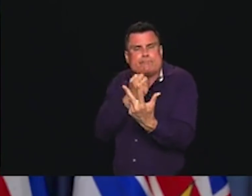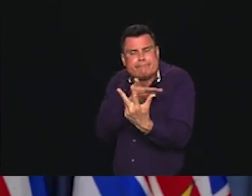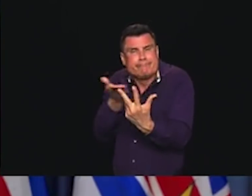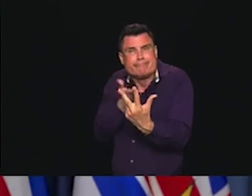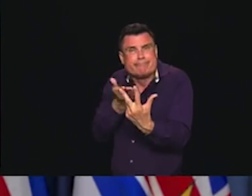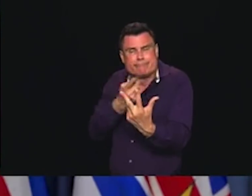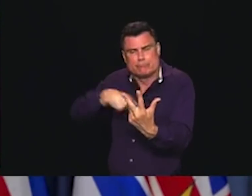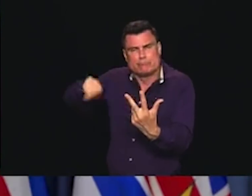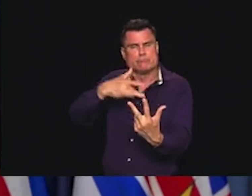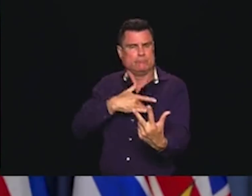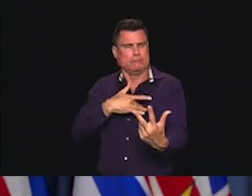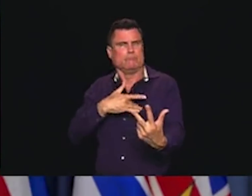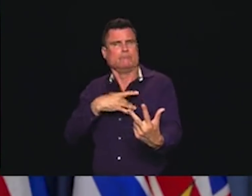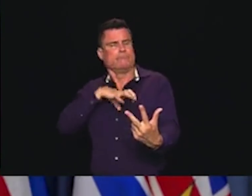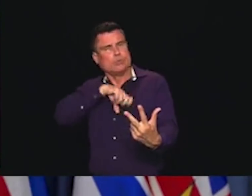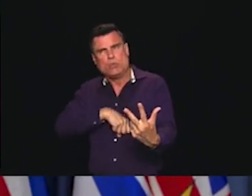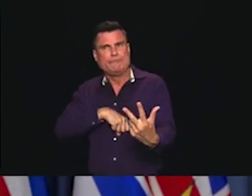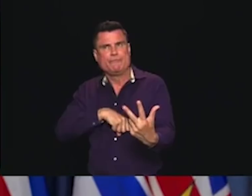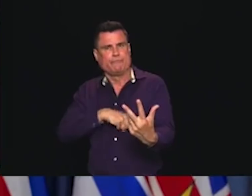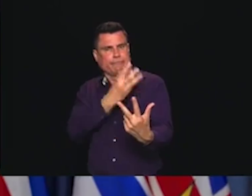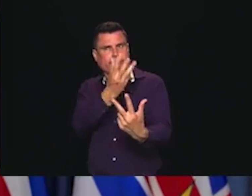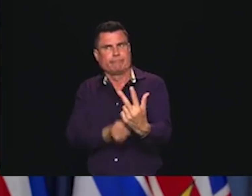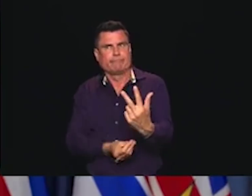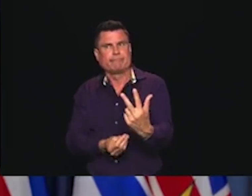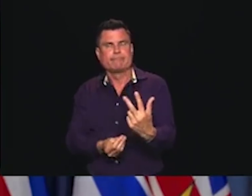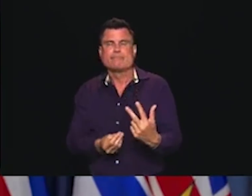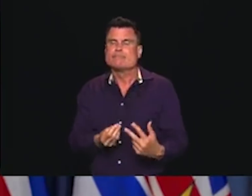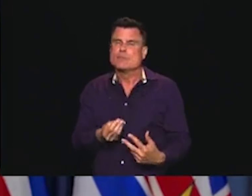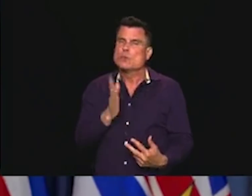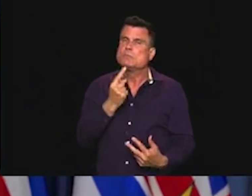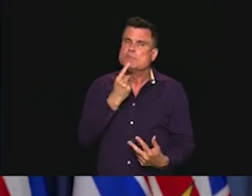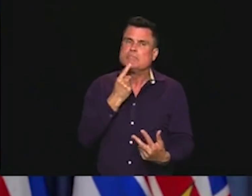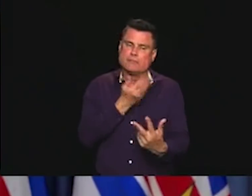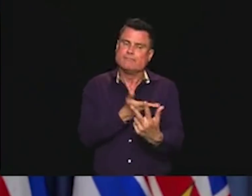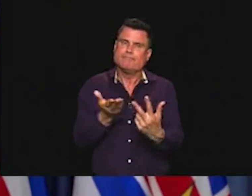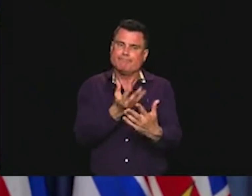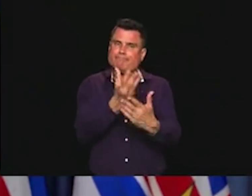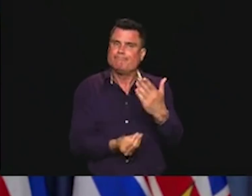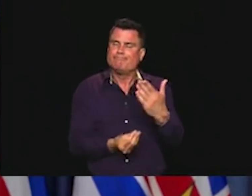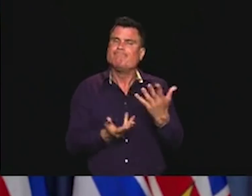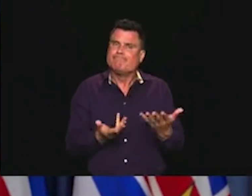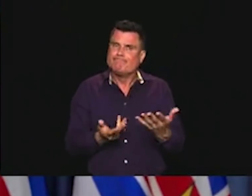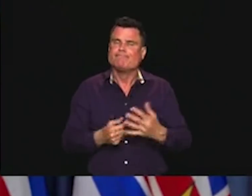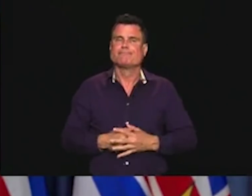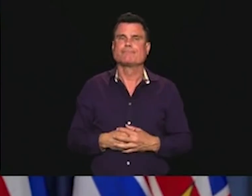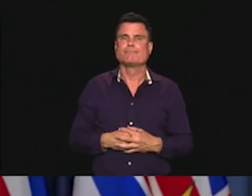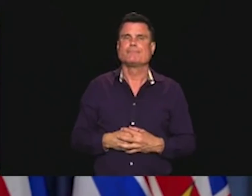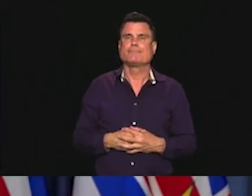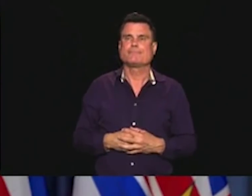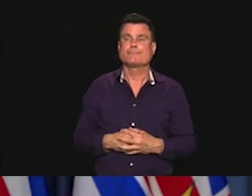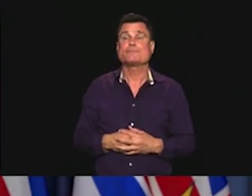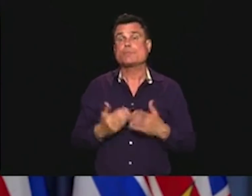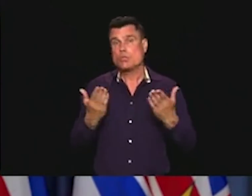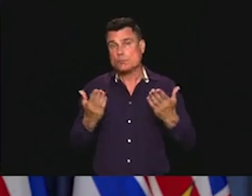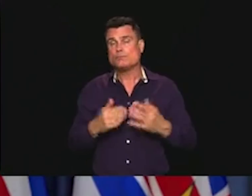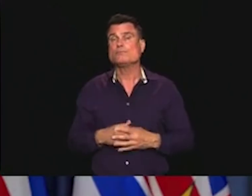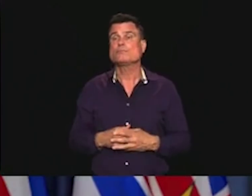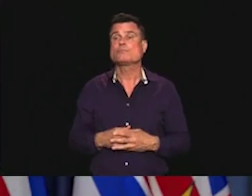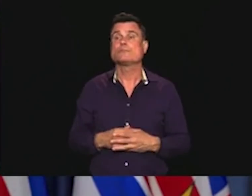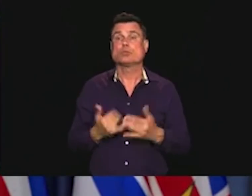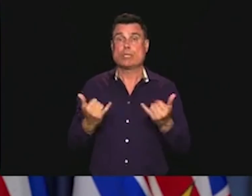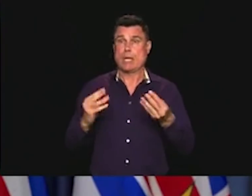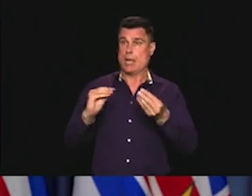away from COVID-19 since the beginning of this pandemic, and it's obviously for all of us a very sad day every